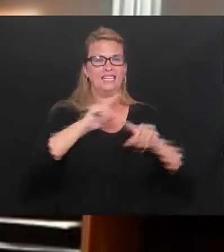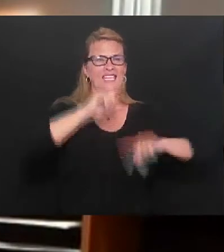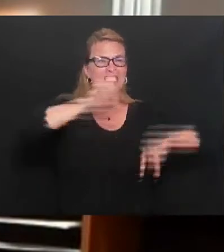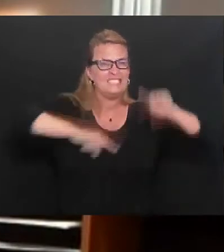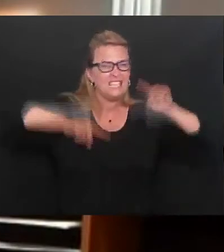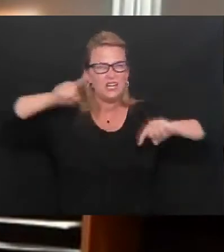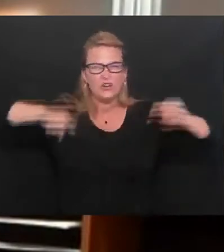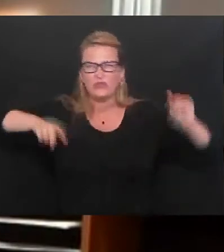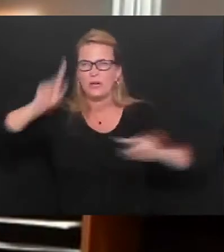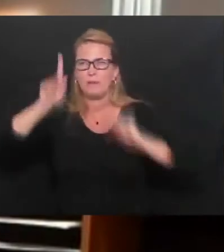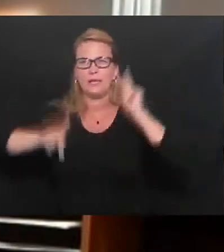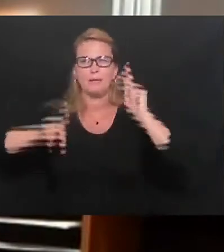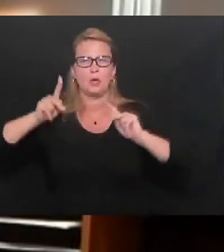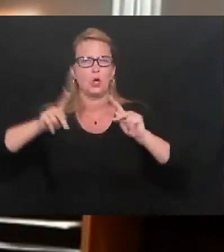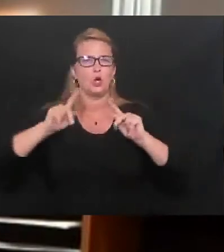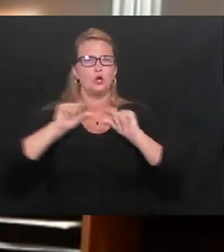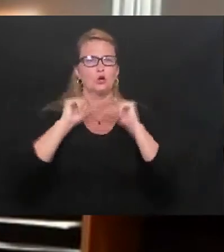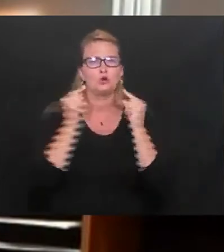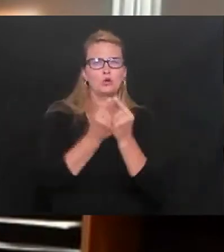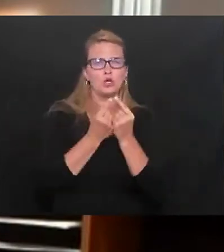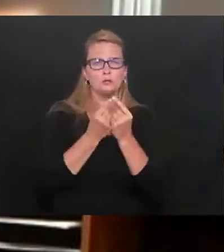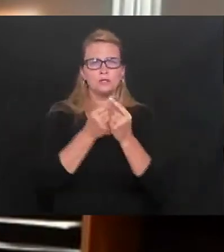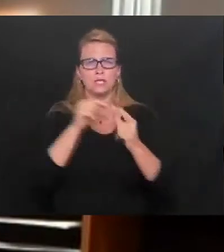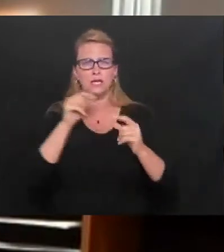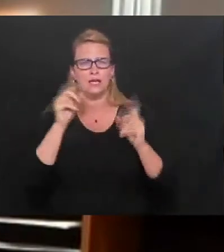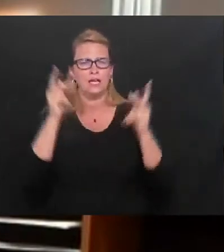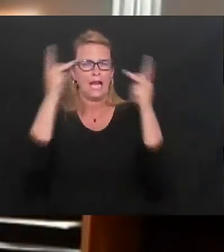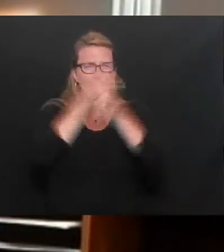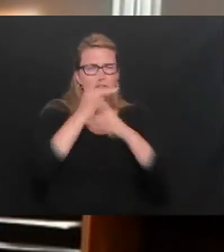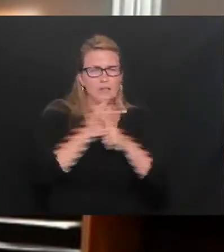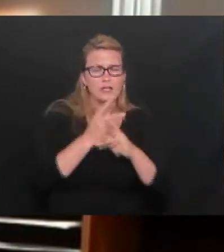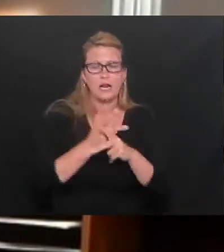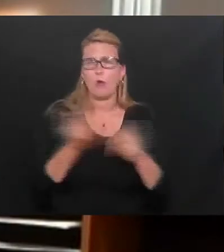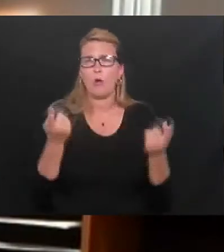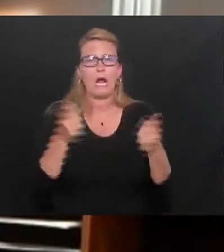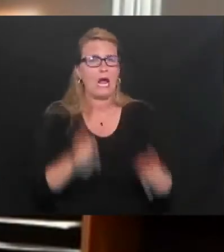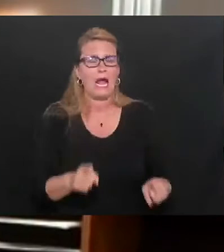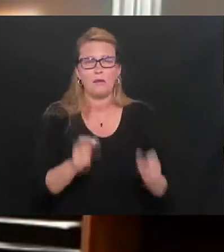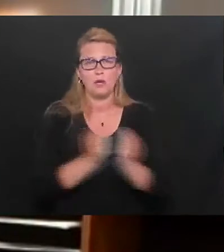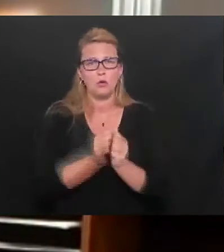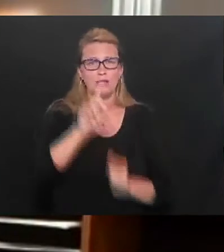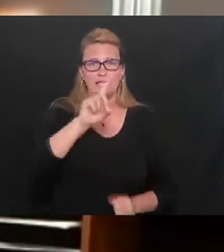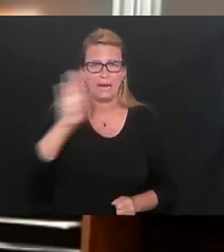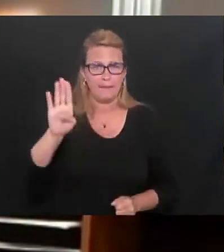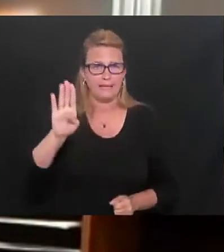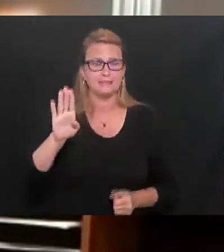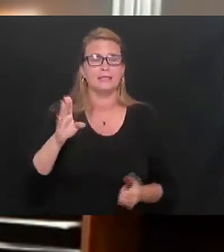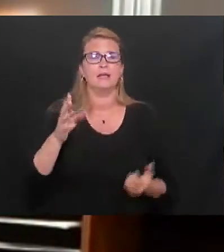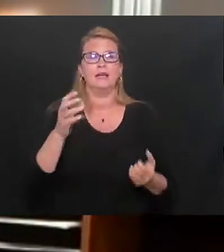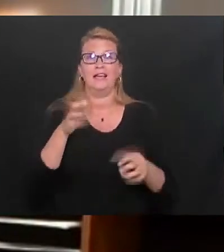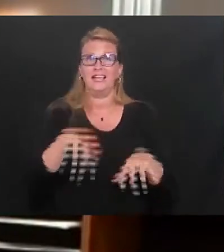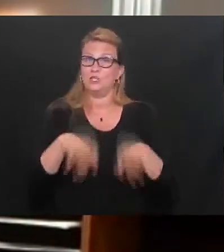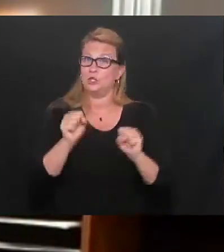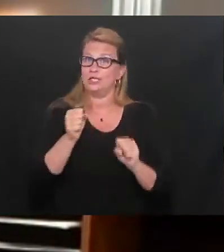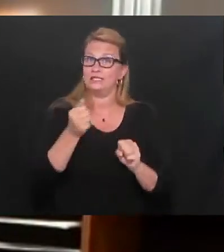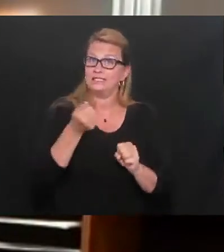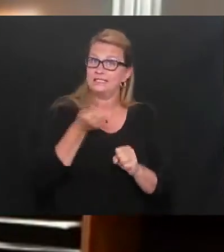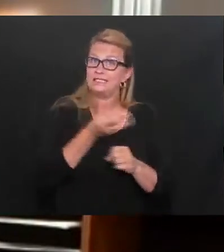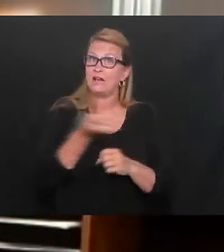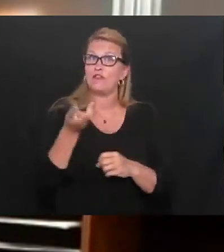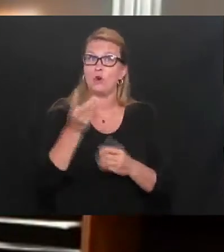what exactly happened with the database. It took the forensic team several weeks to get into the system to figure